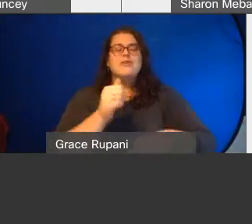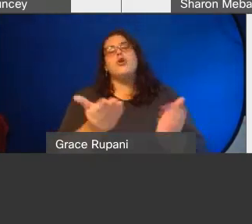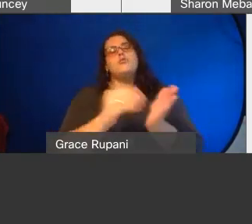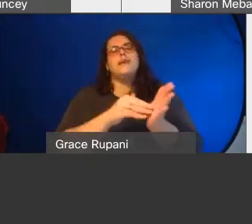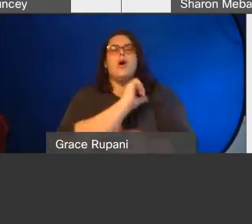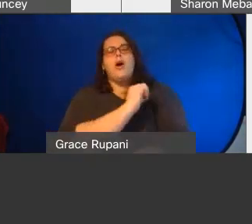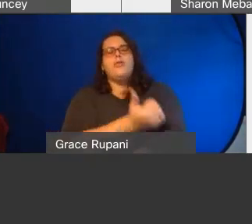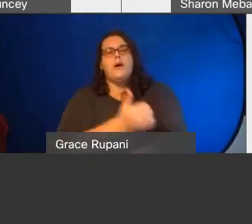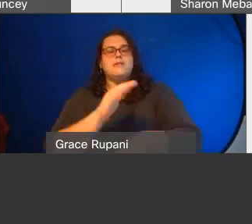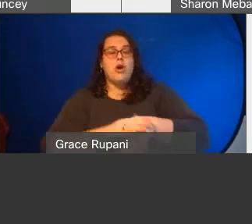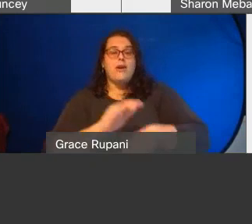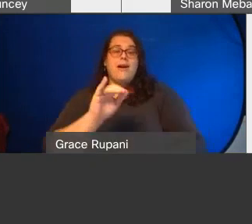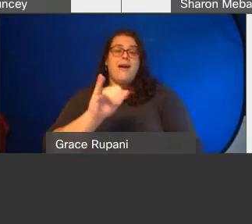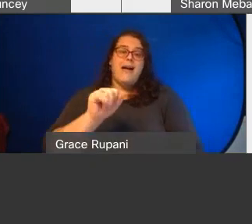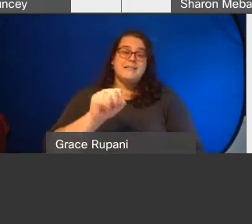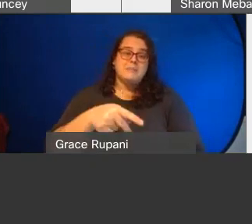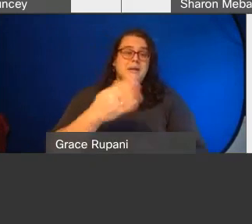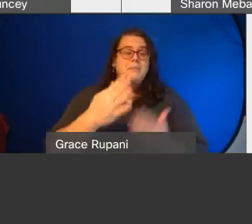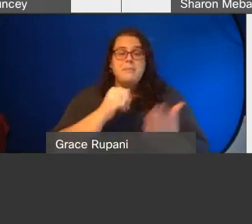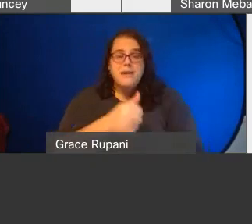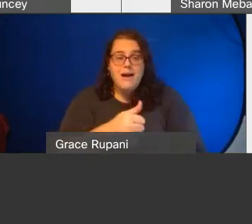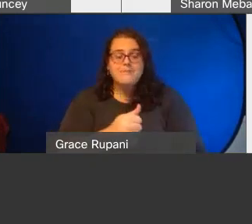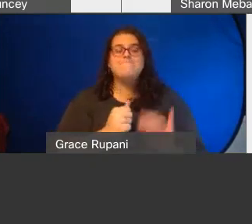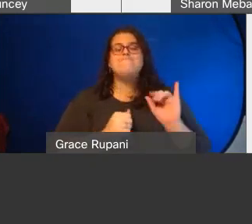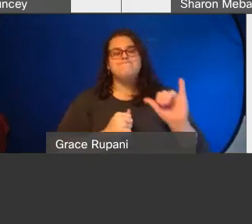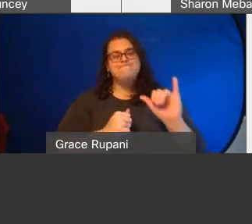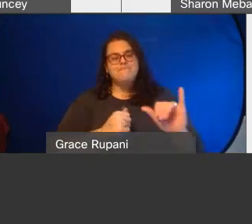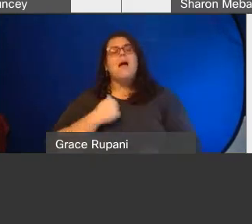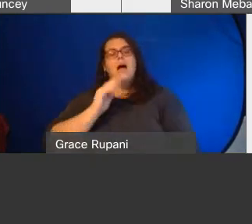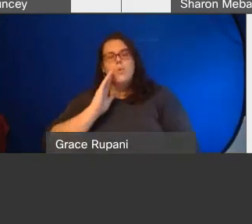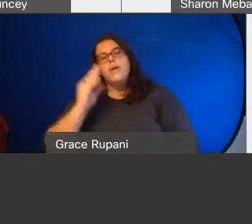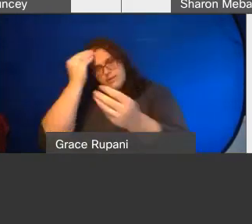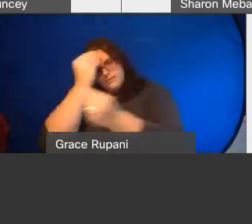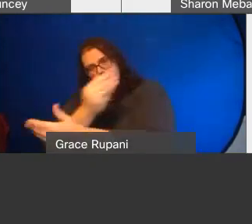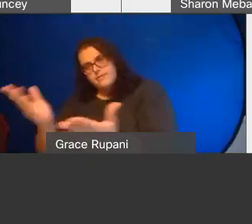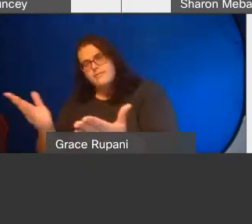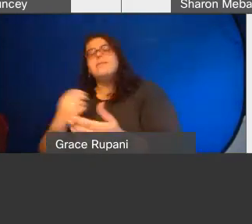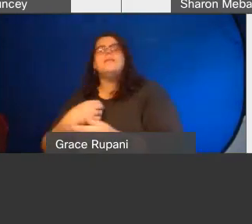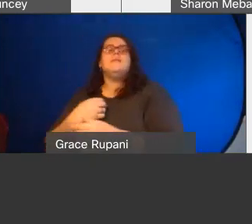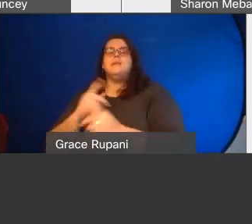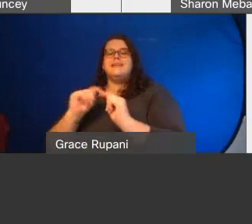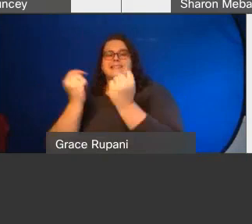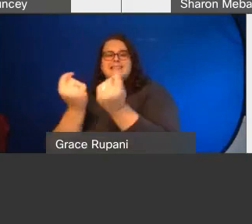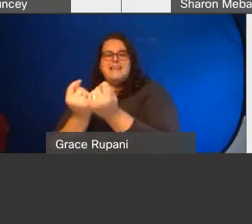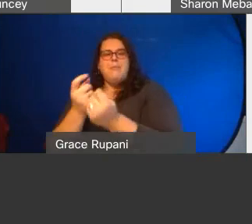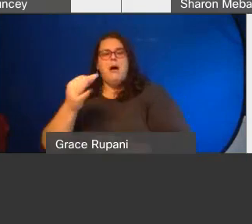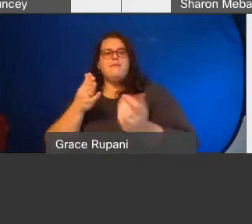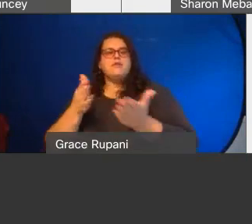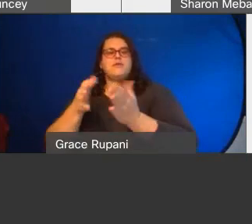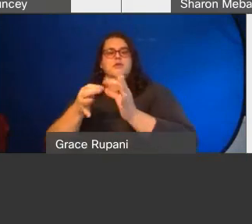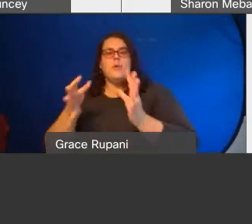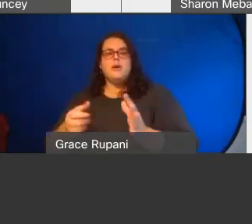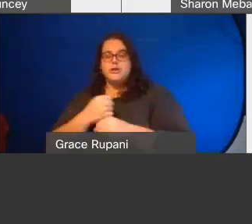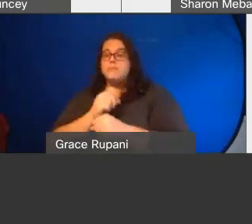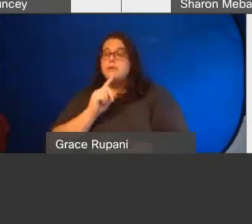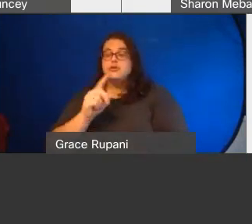reauthorized. And I'm also going to clarify that with the service coordination team to ensure that they understand that no day habilitation